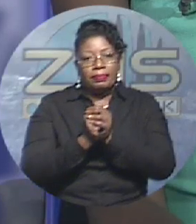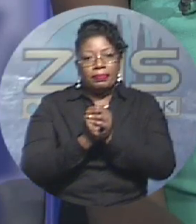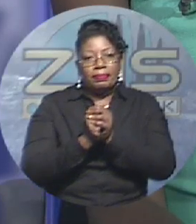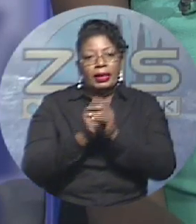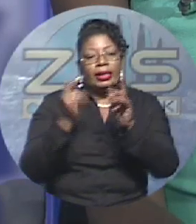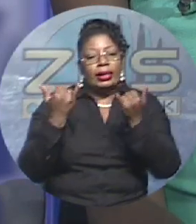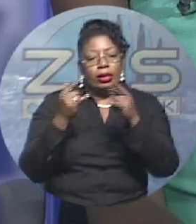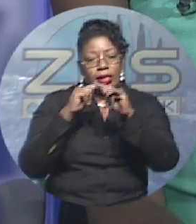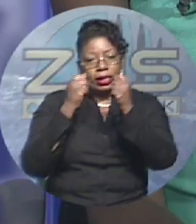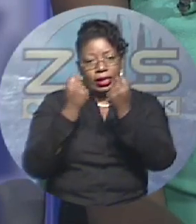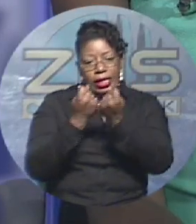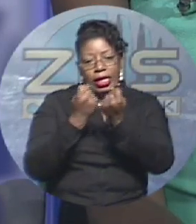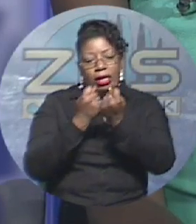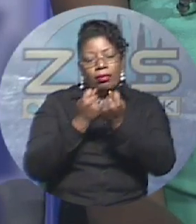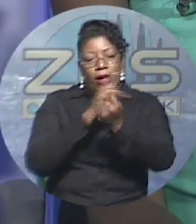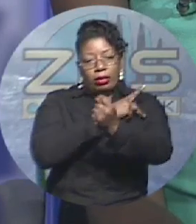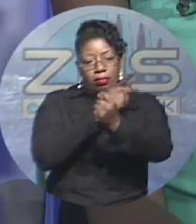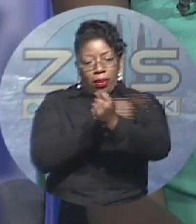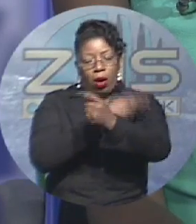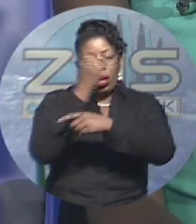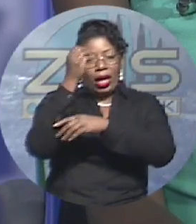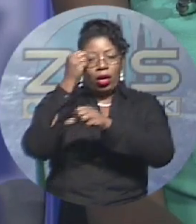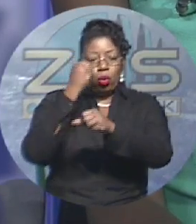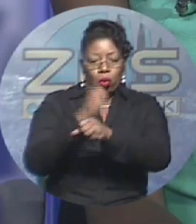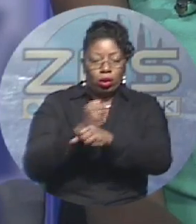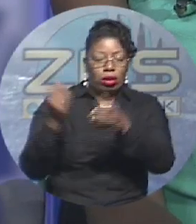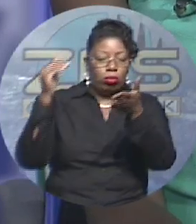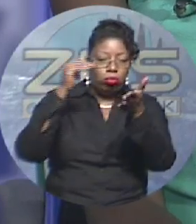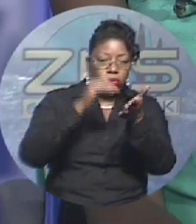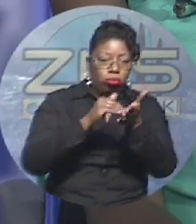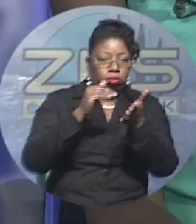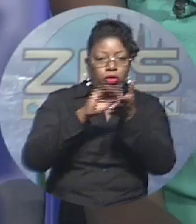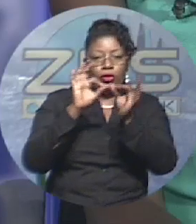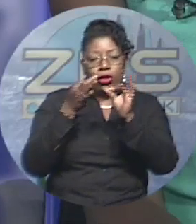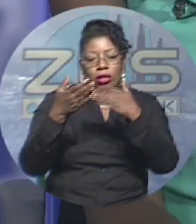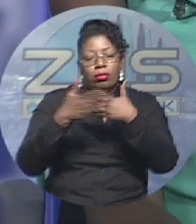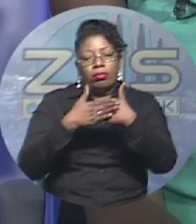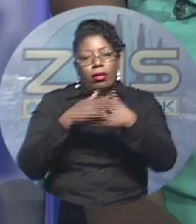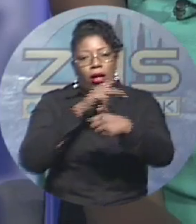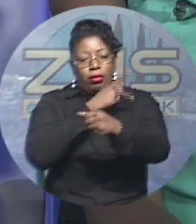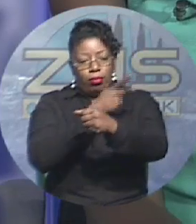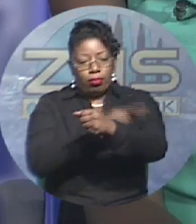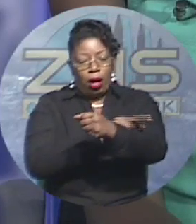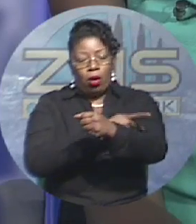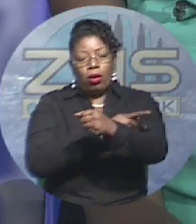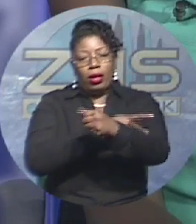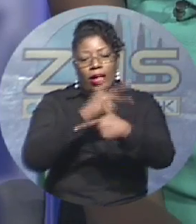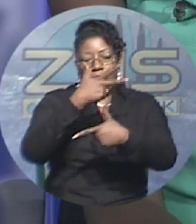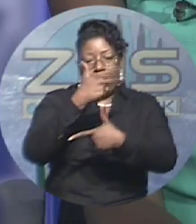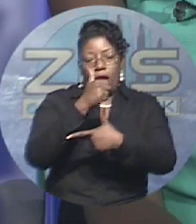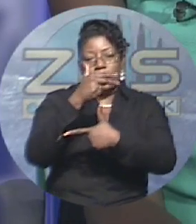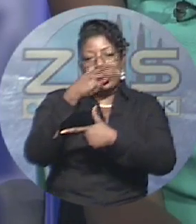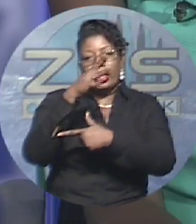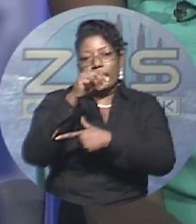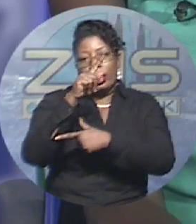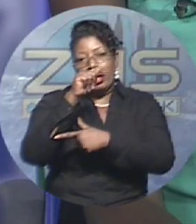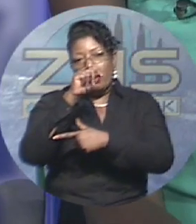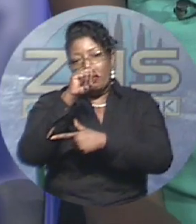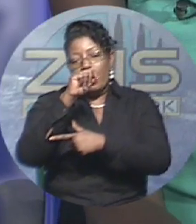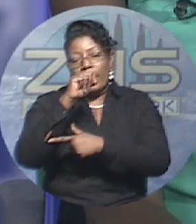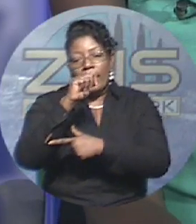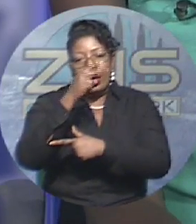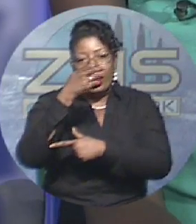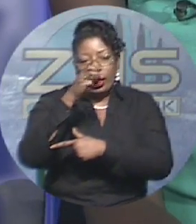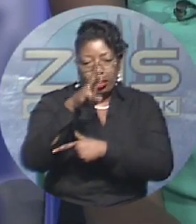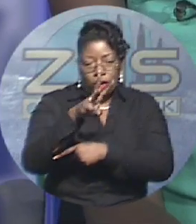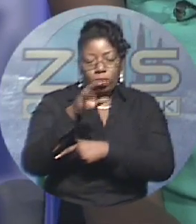Meanwhile, teams at the Bahamas Power and Light have been working around the clock to restore power since Hurricane Matthew left extensive damage in its wake,